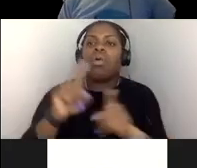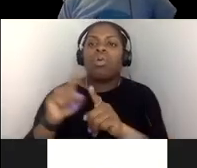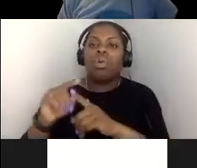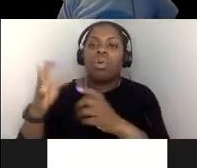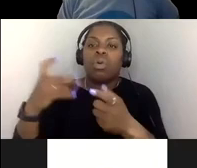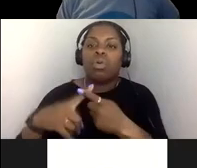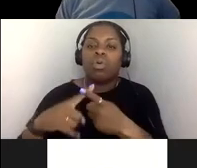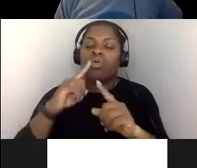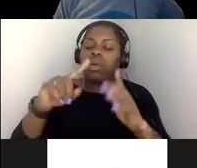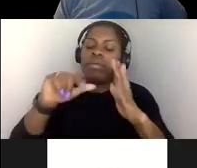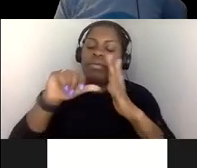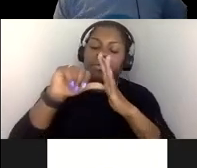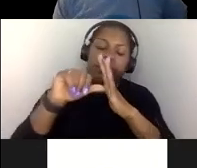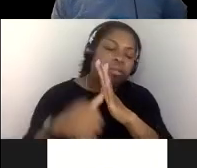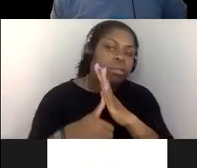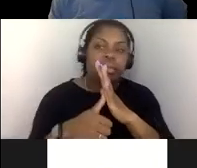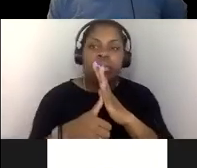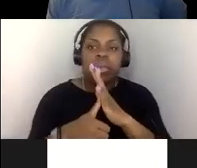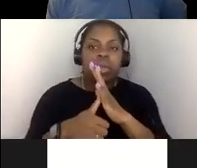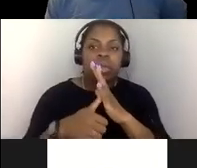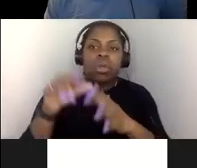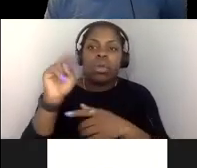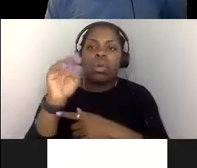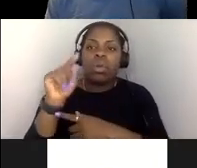I also want to highlight,